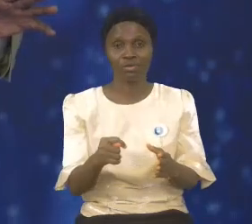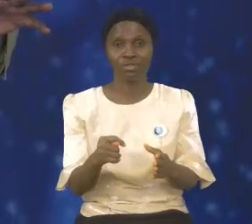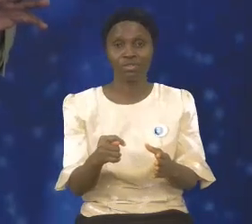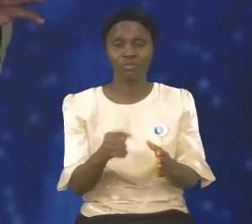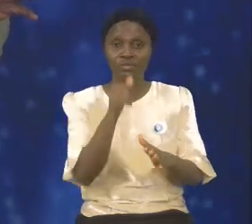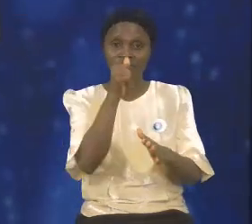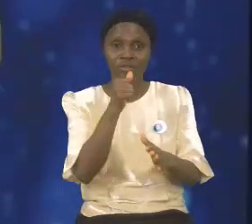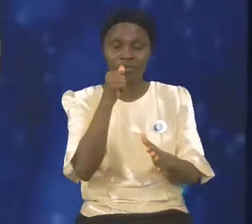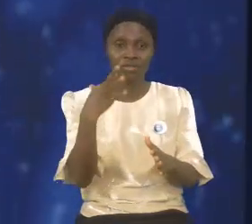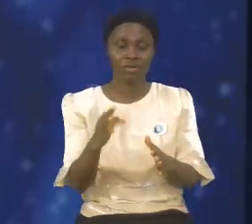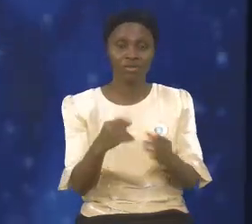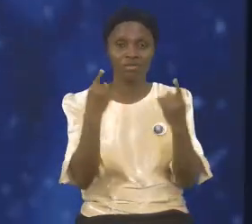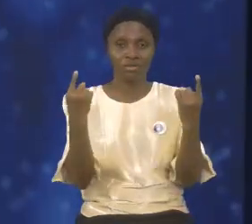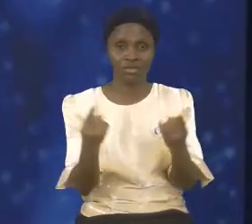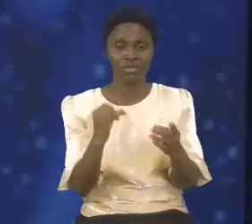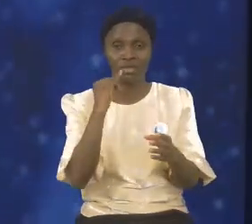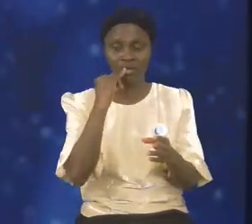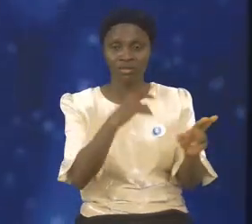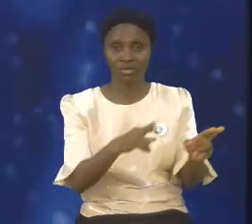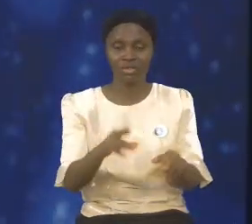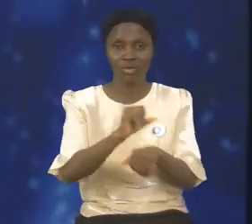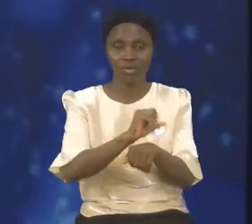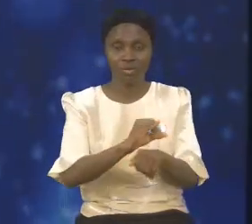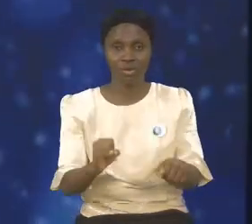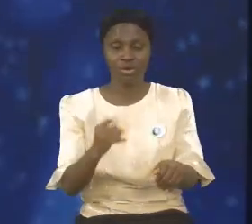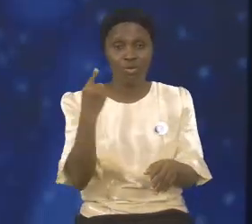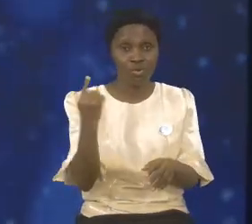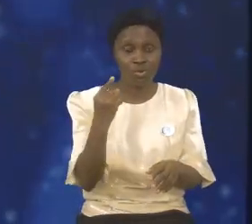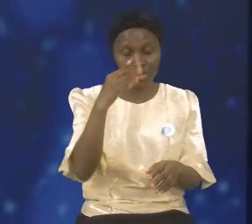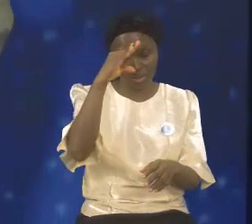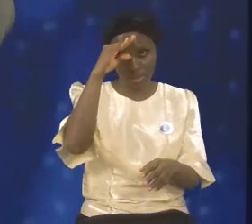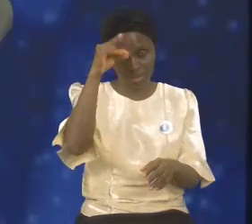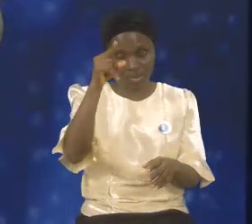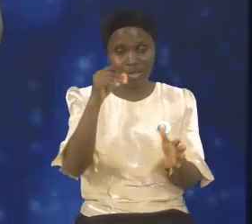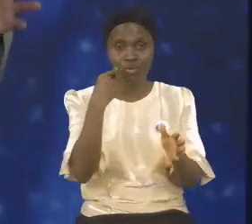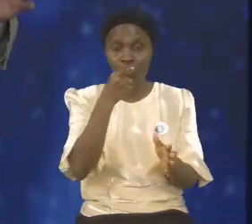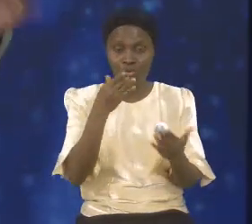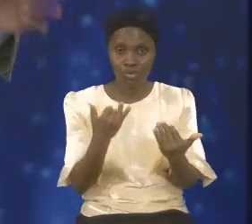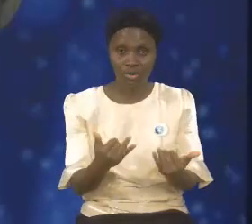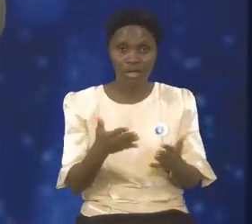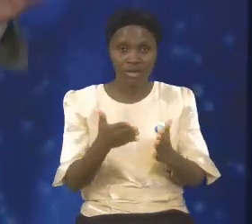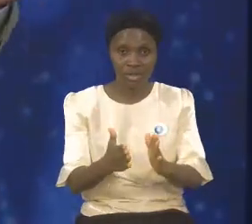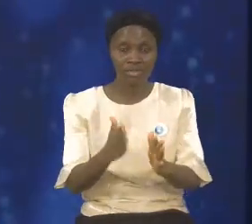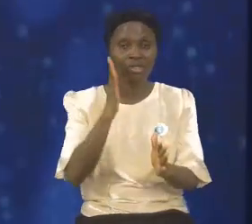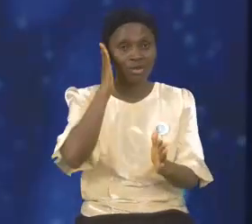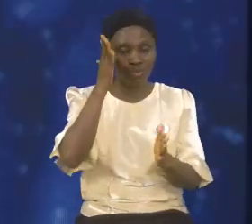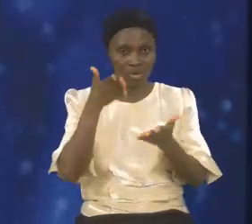already work. Only he who now letteth will let. Only he who now